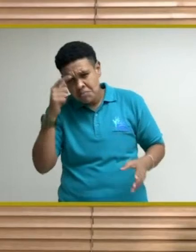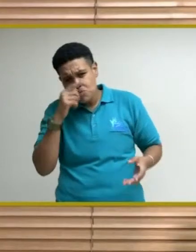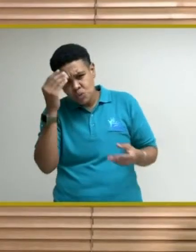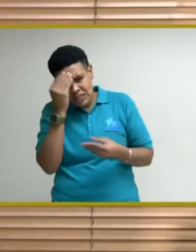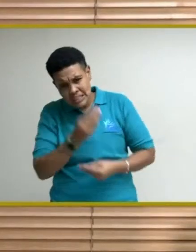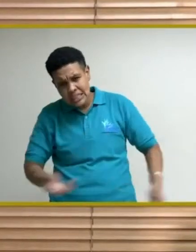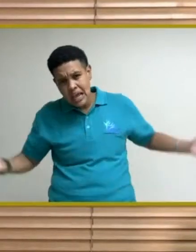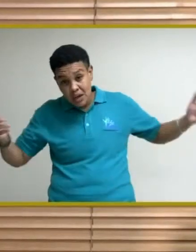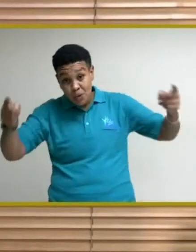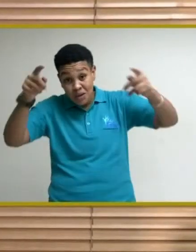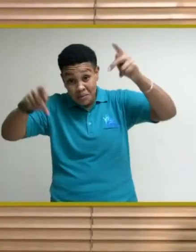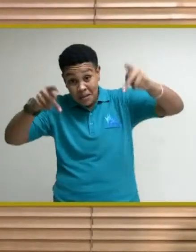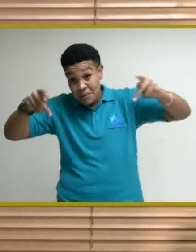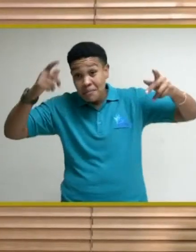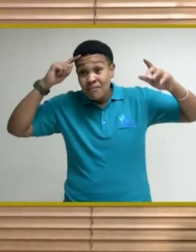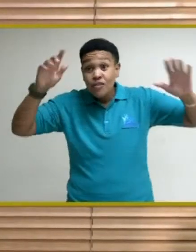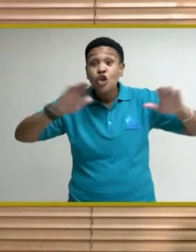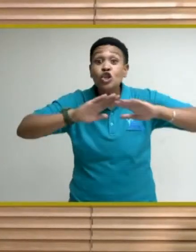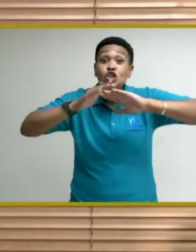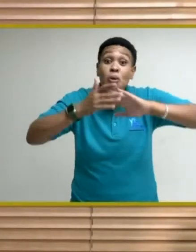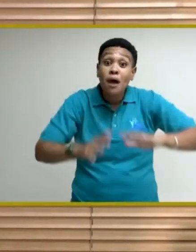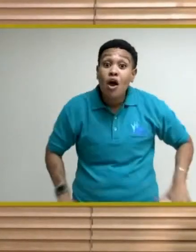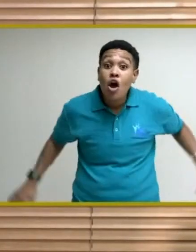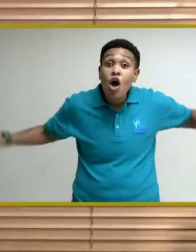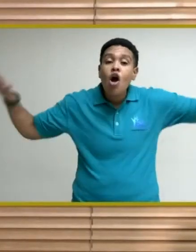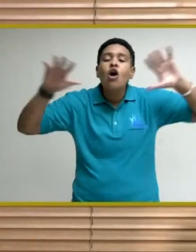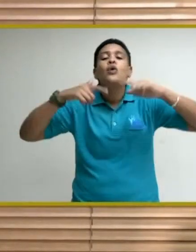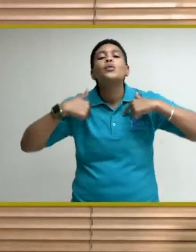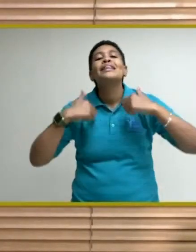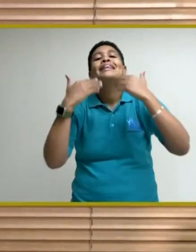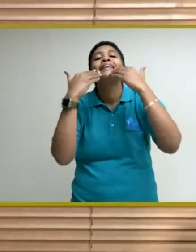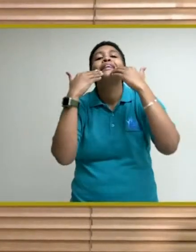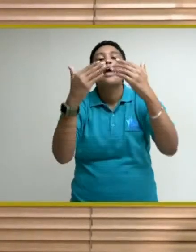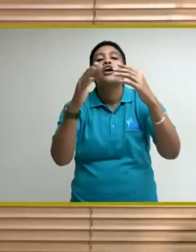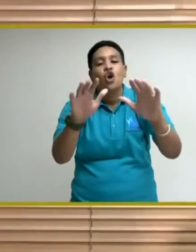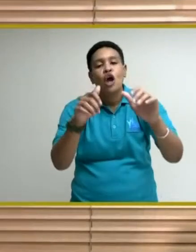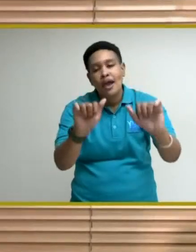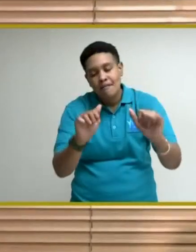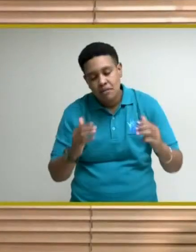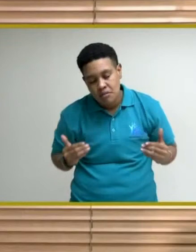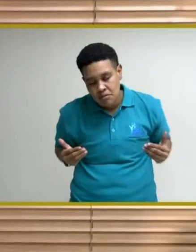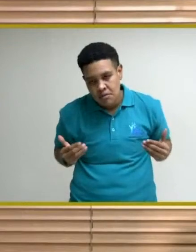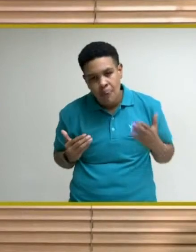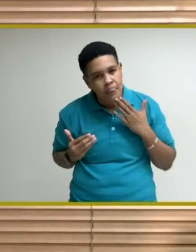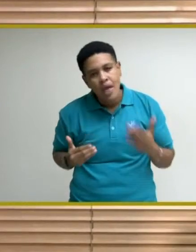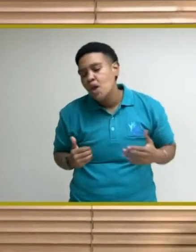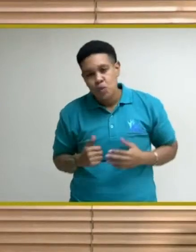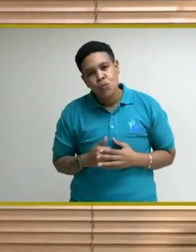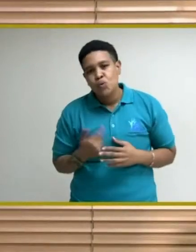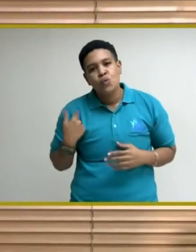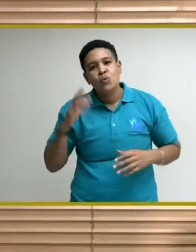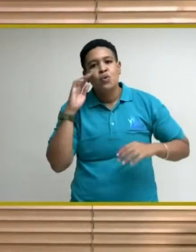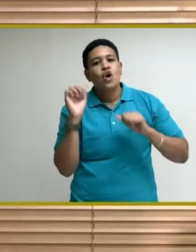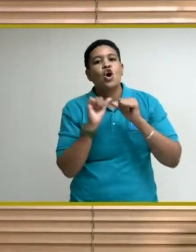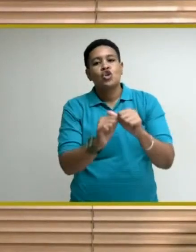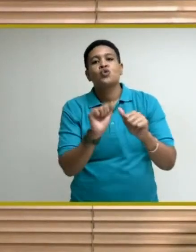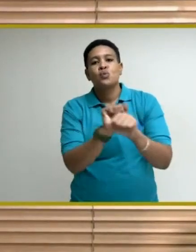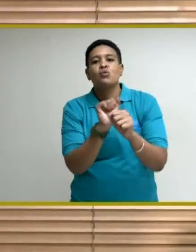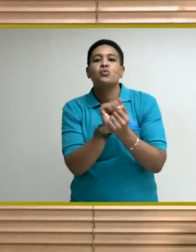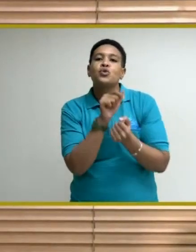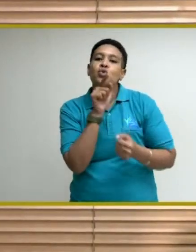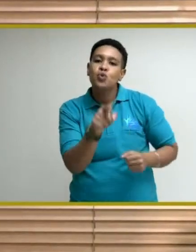those persons, on behalf of the people of Jamaica, we thank you for your efforts, and we will continue to work with